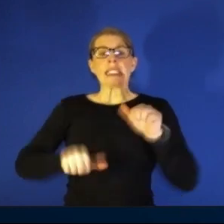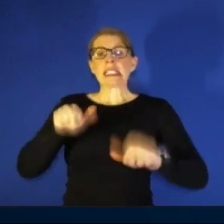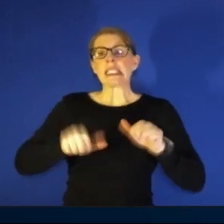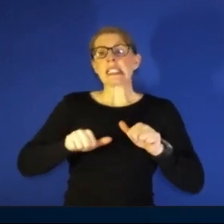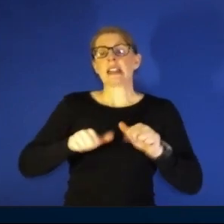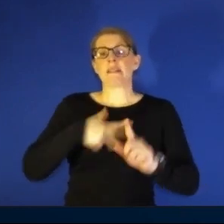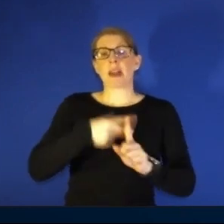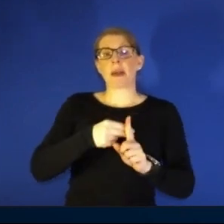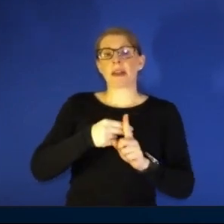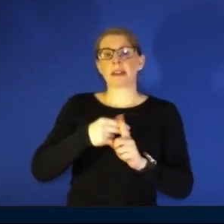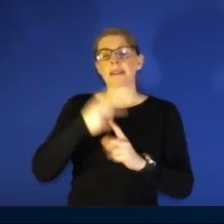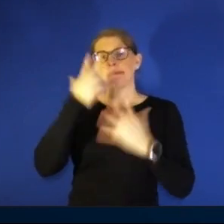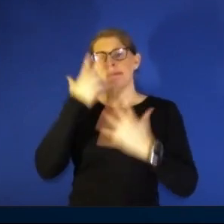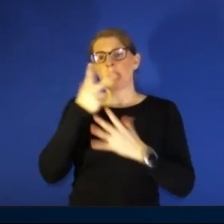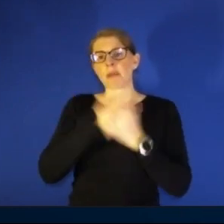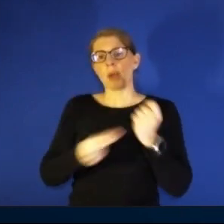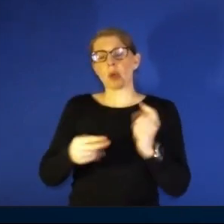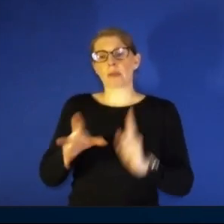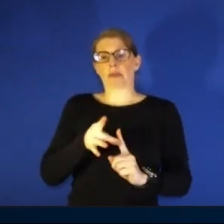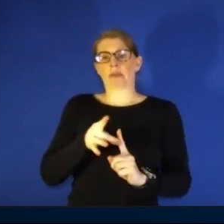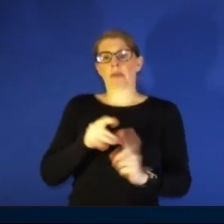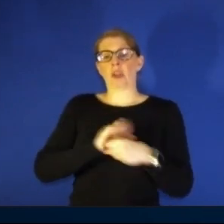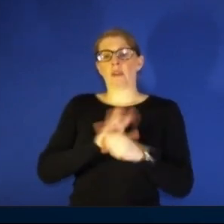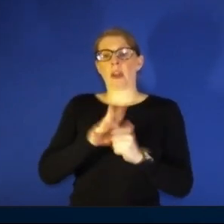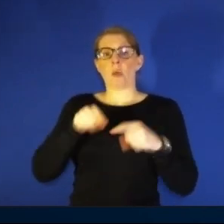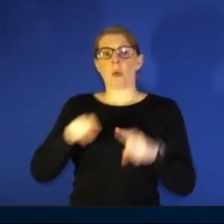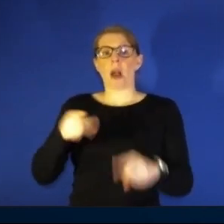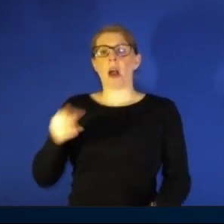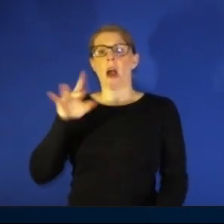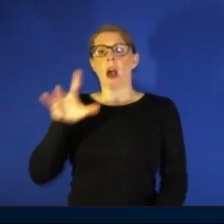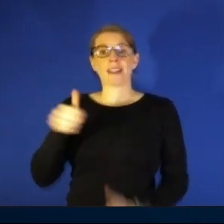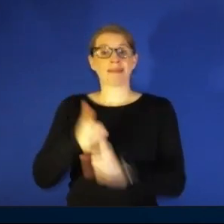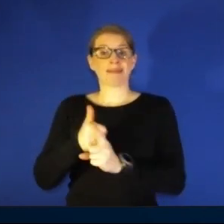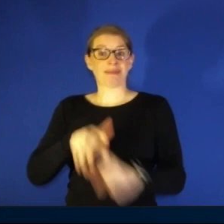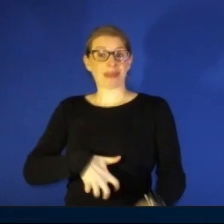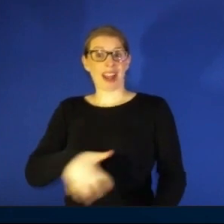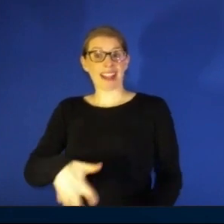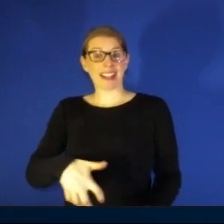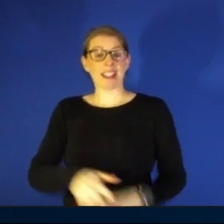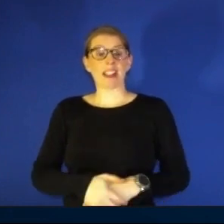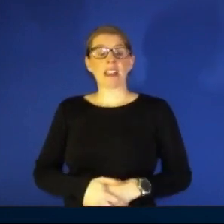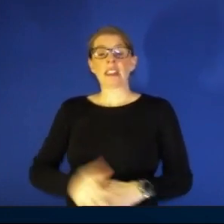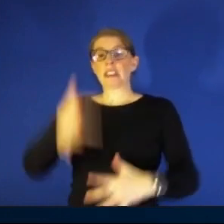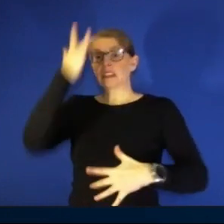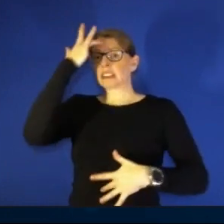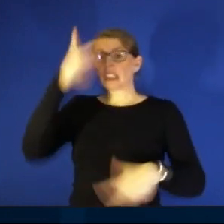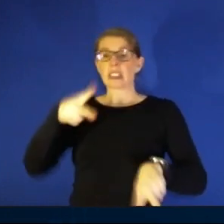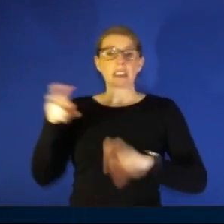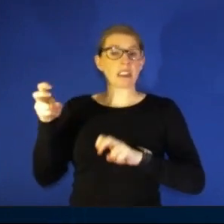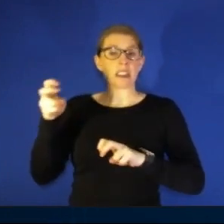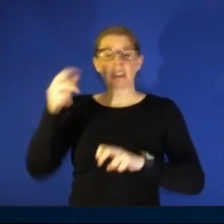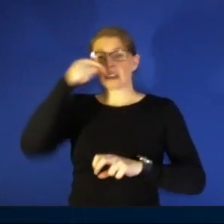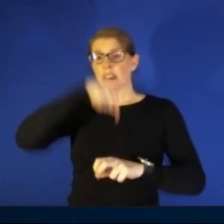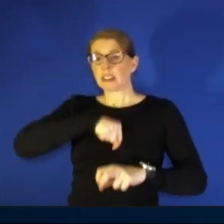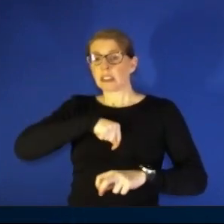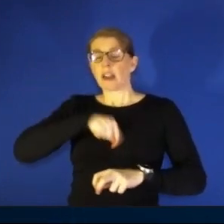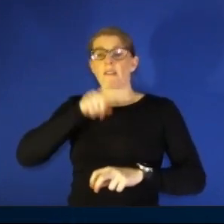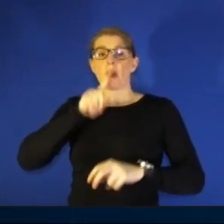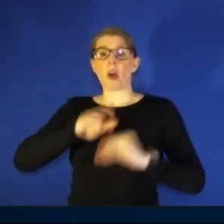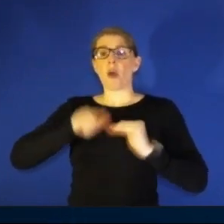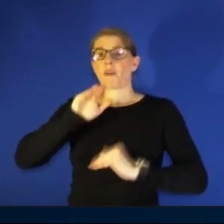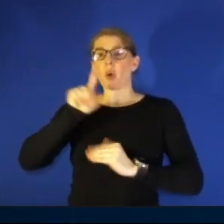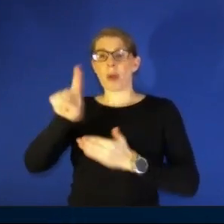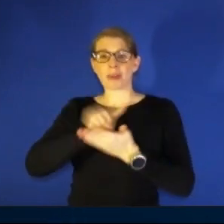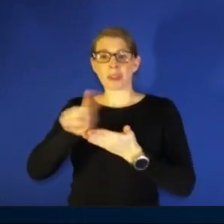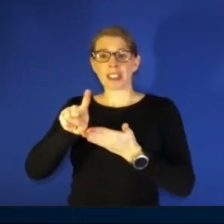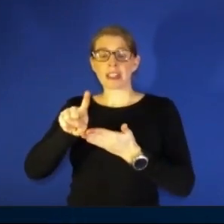both contracted COVID, all while Holly was pregnant. She was so sick, she was on a ventilator for more than a week. When she came